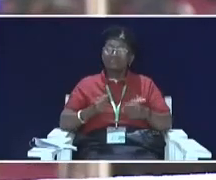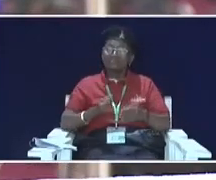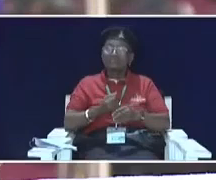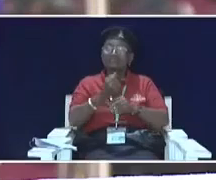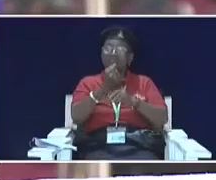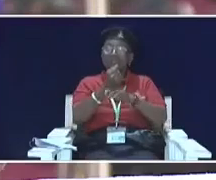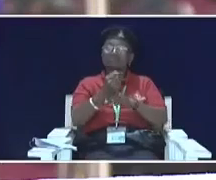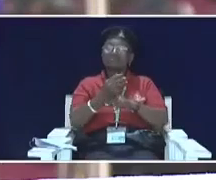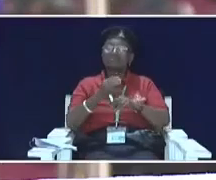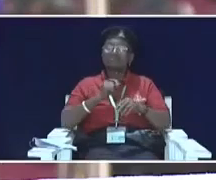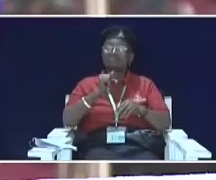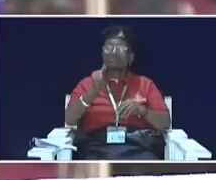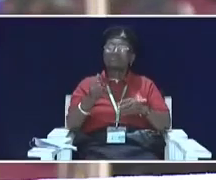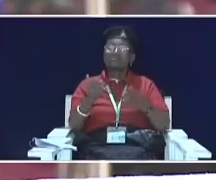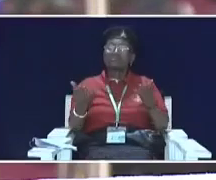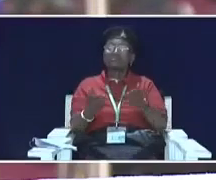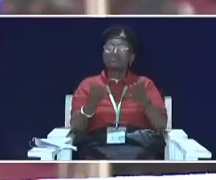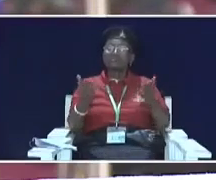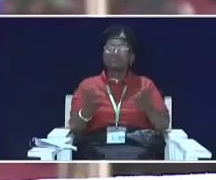I am here.